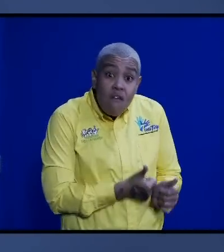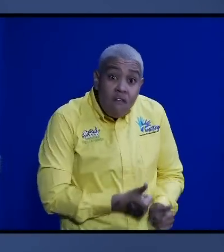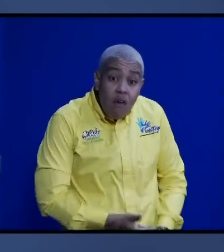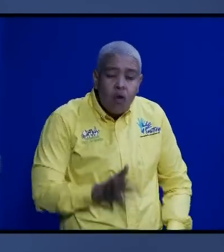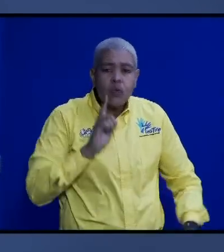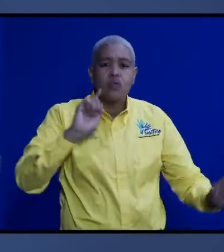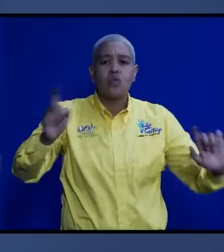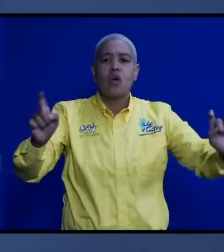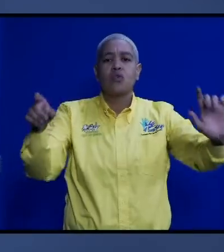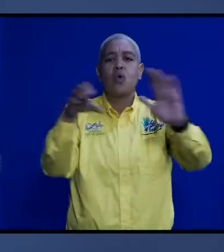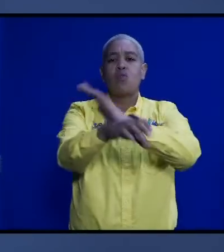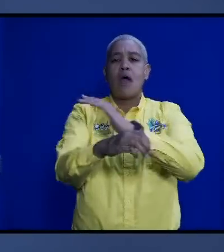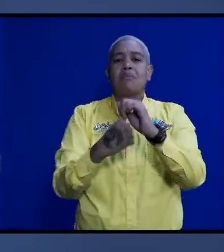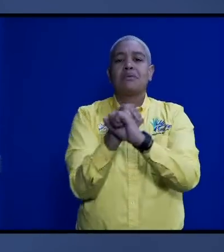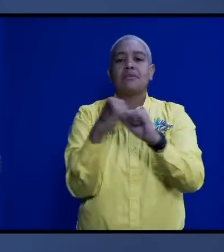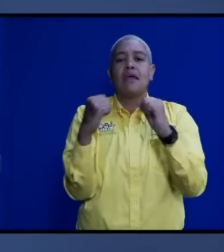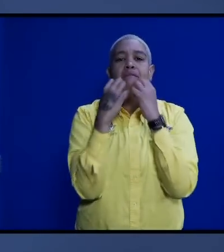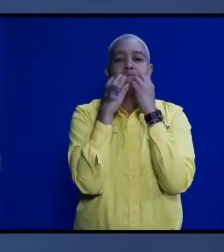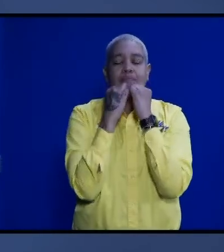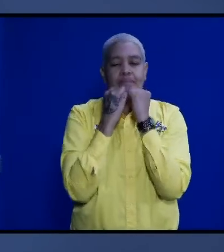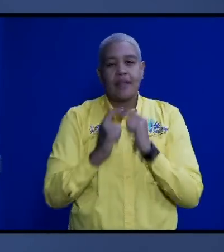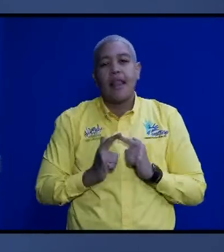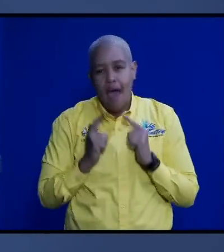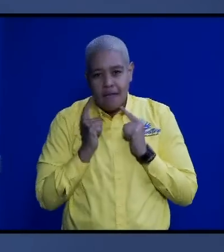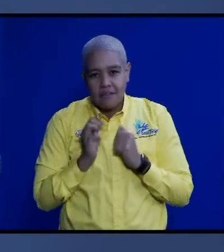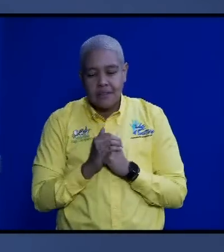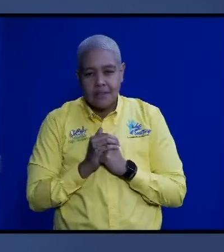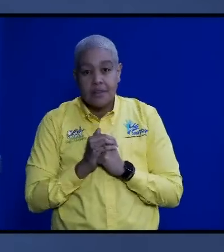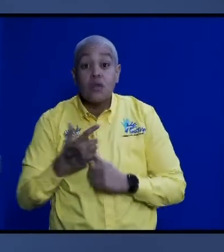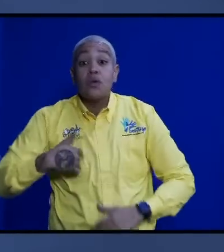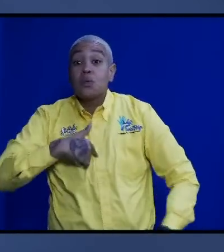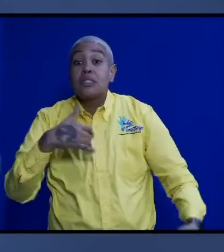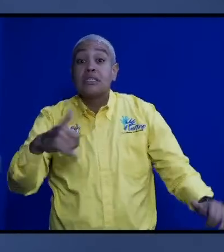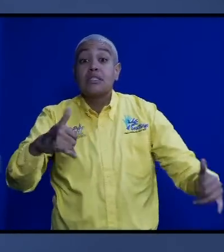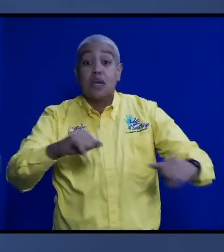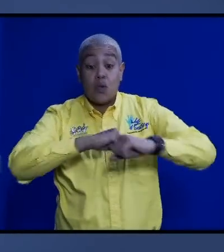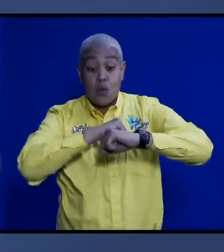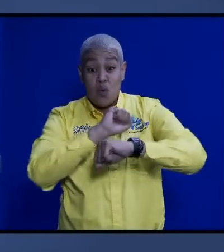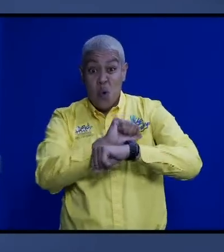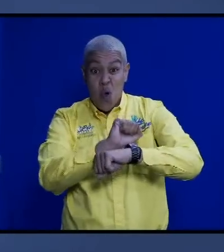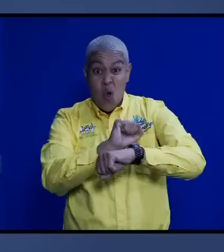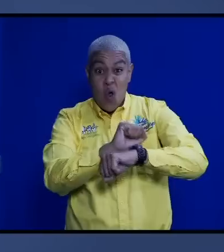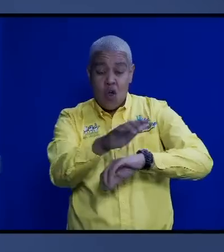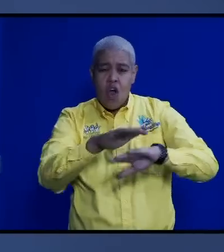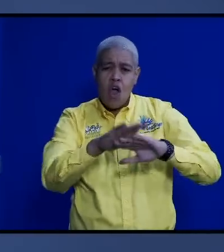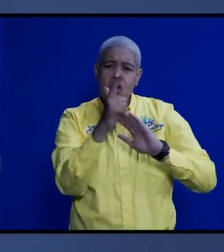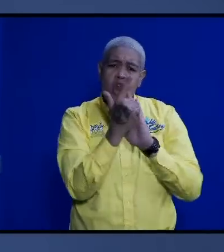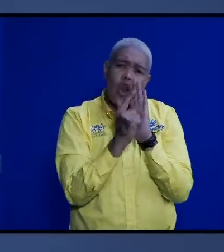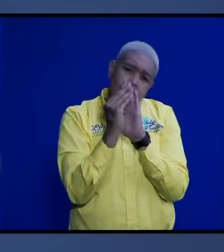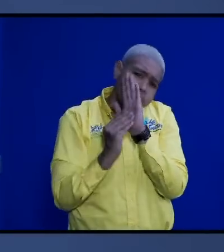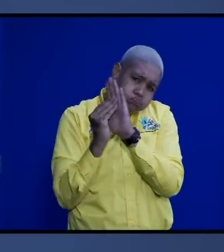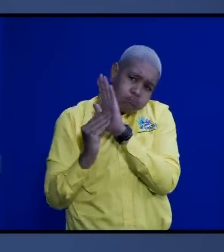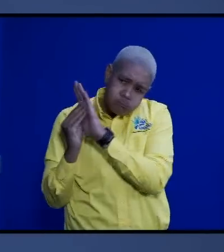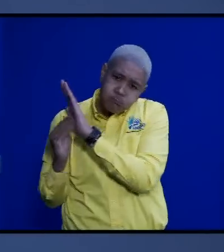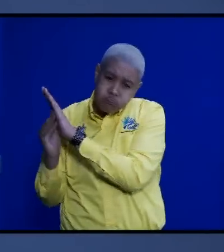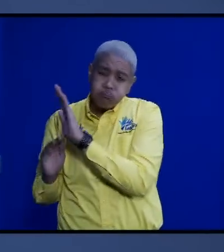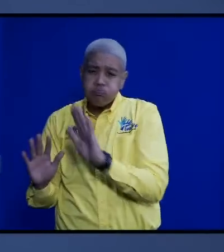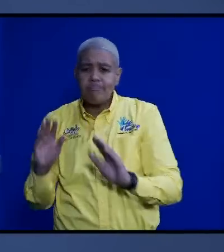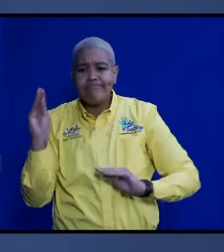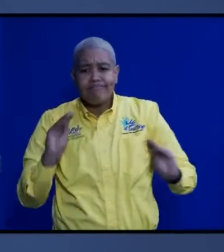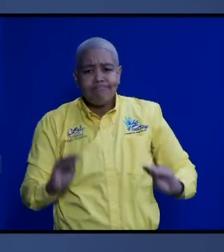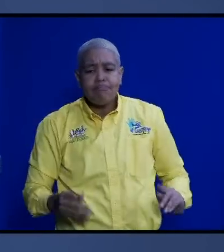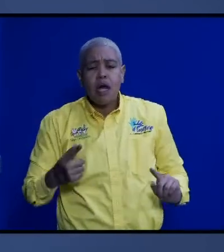and to save lives. We continue to work on the legislative agenda, which